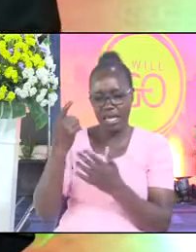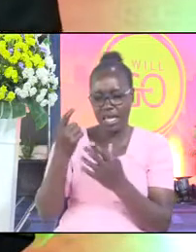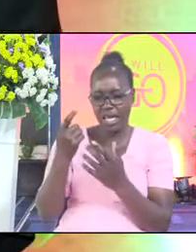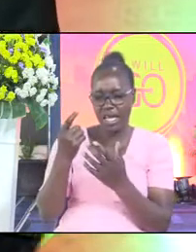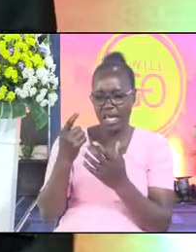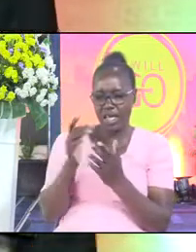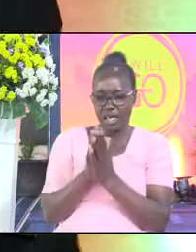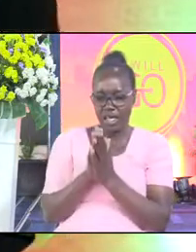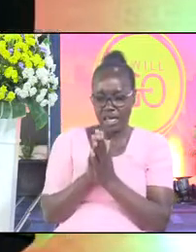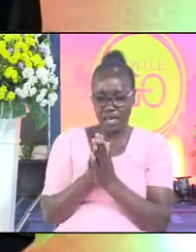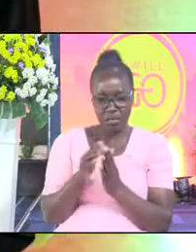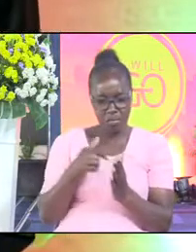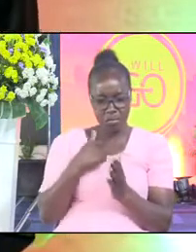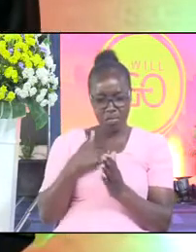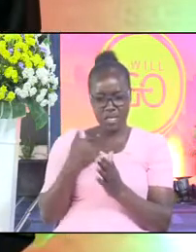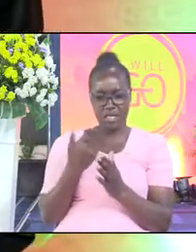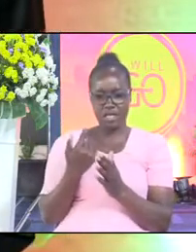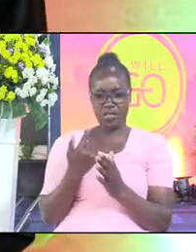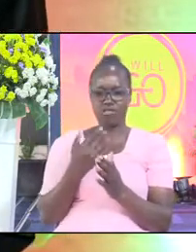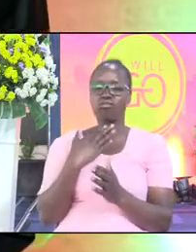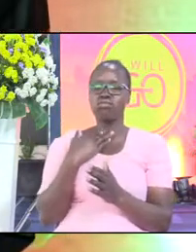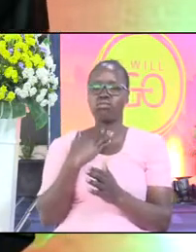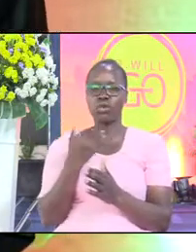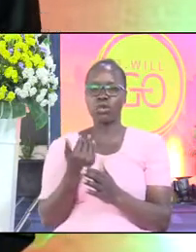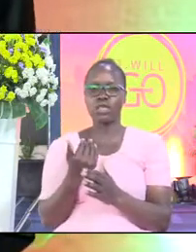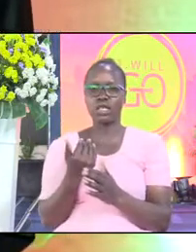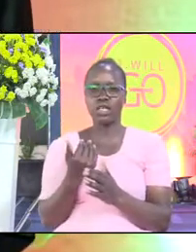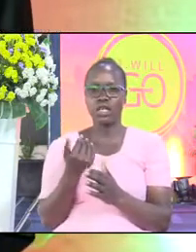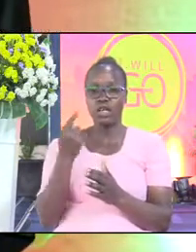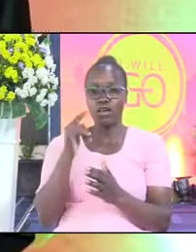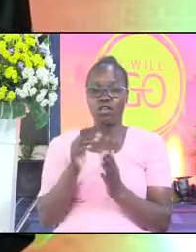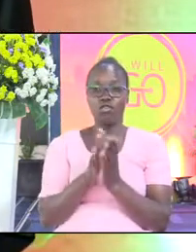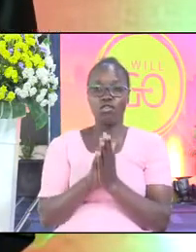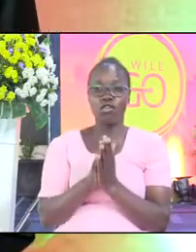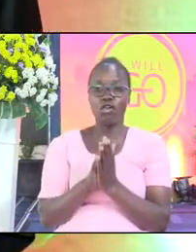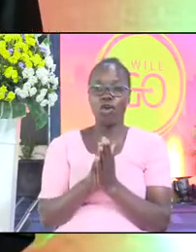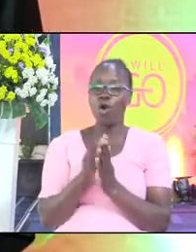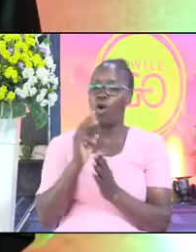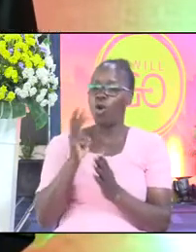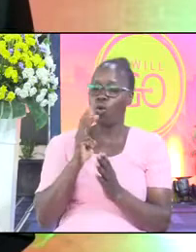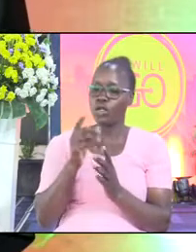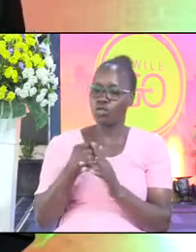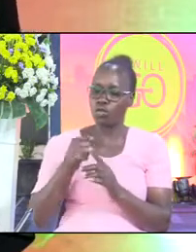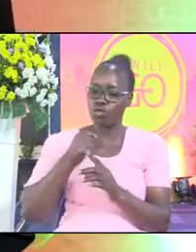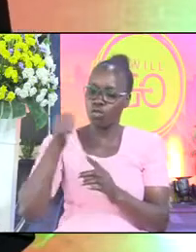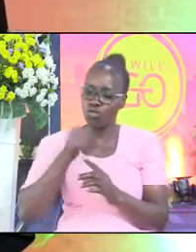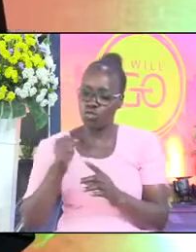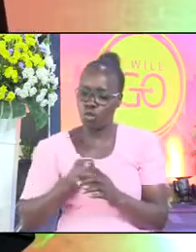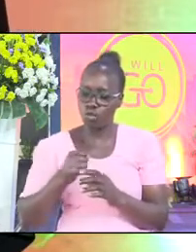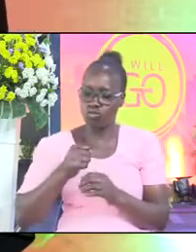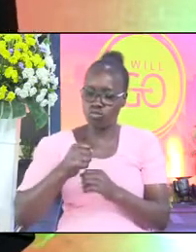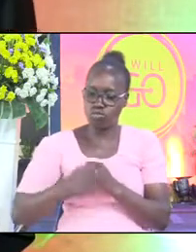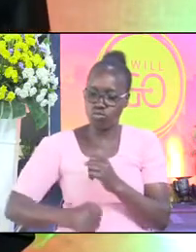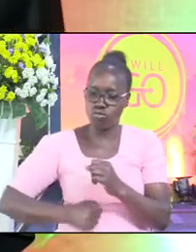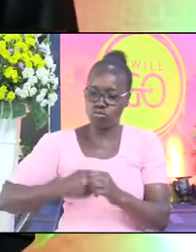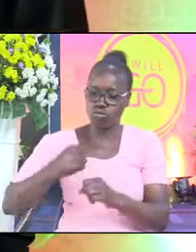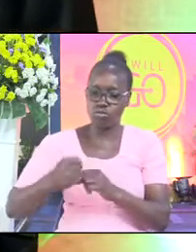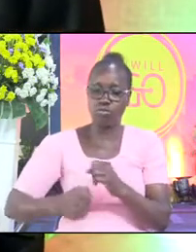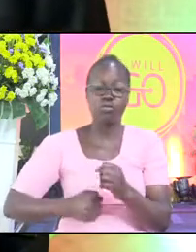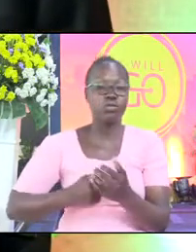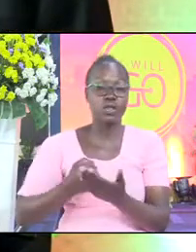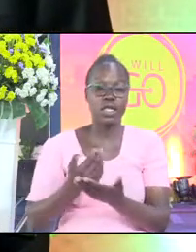can find myself longing for a drink from one of those old well springs in Guyana.